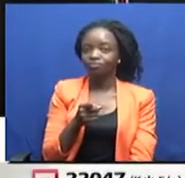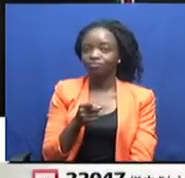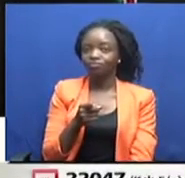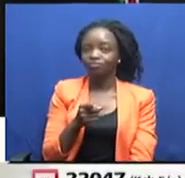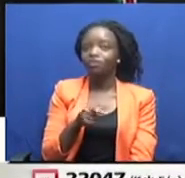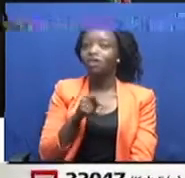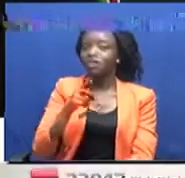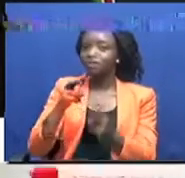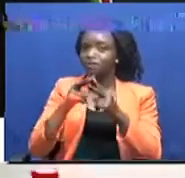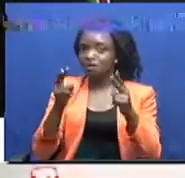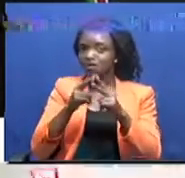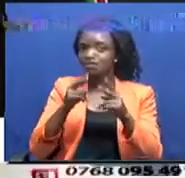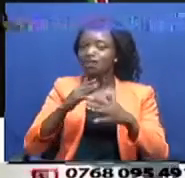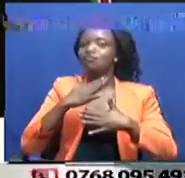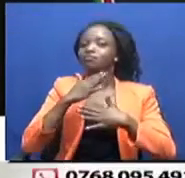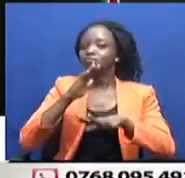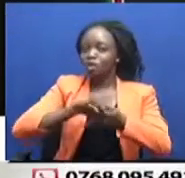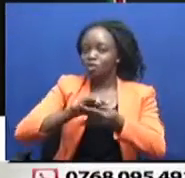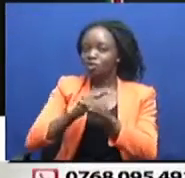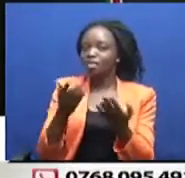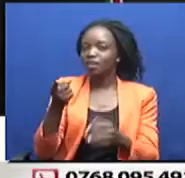it was a great thing for us.